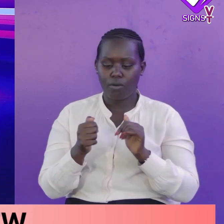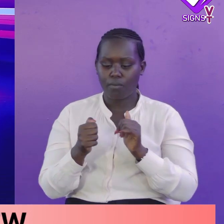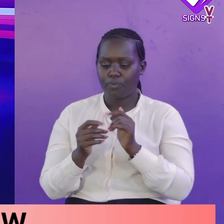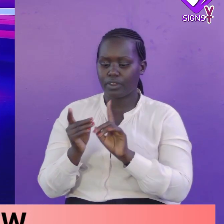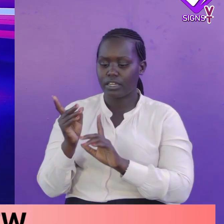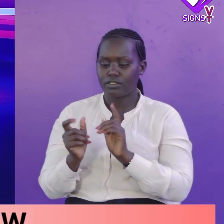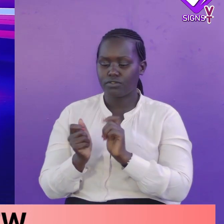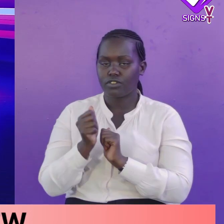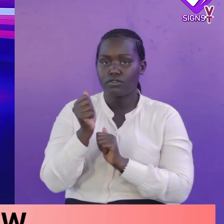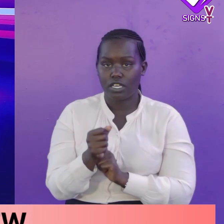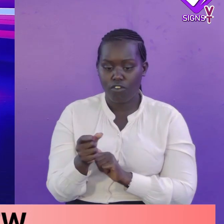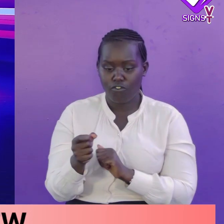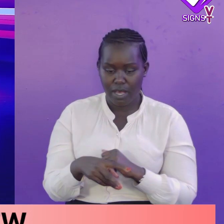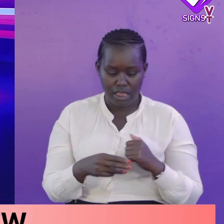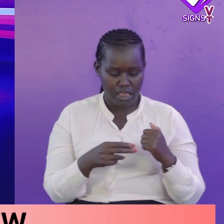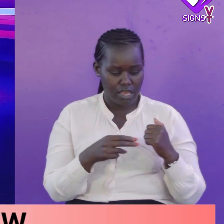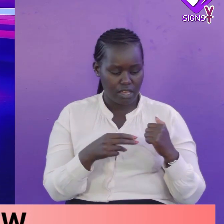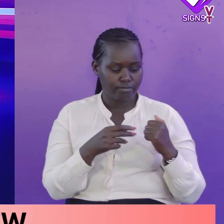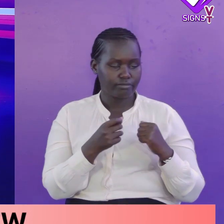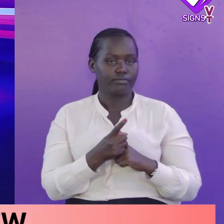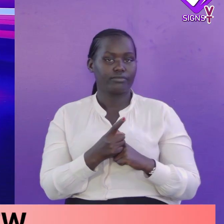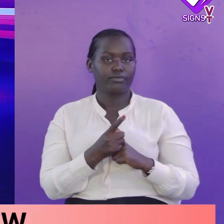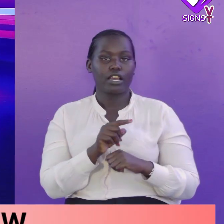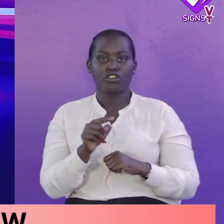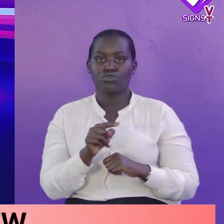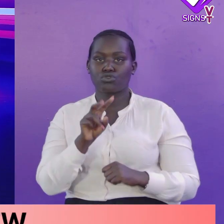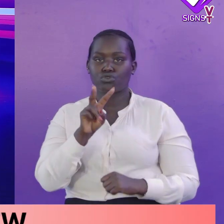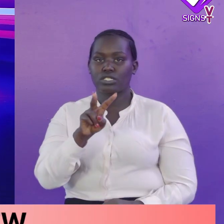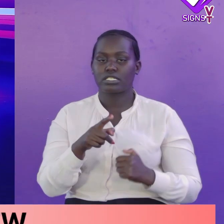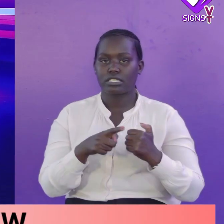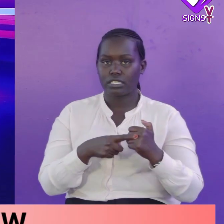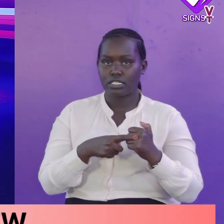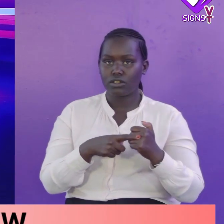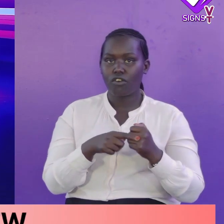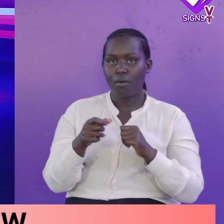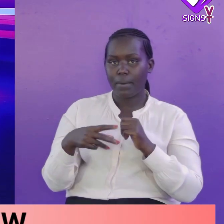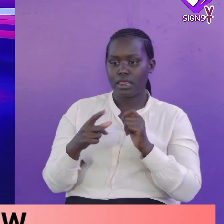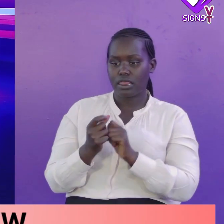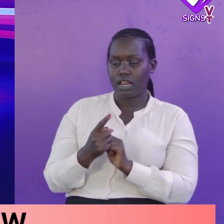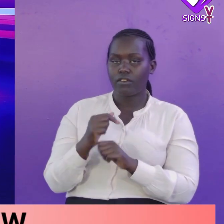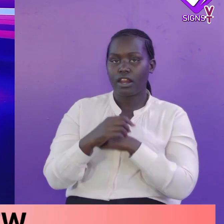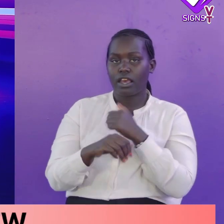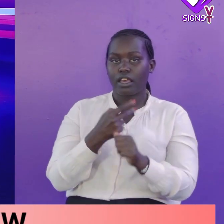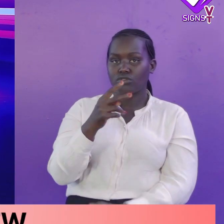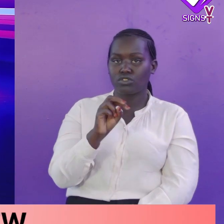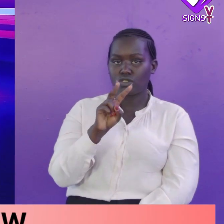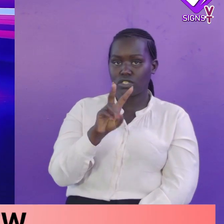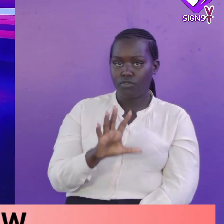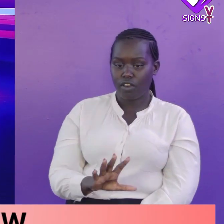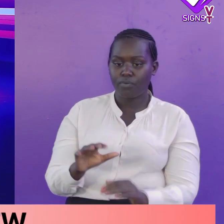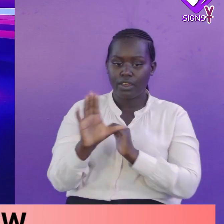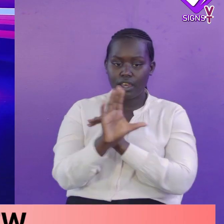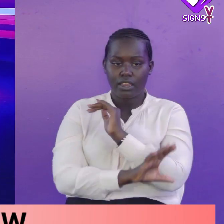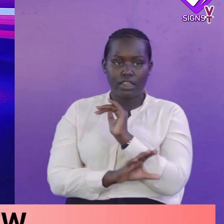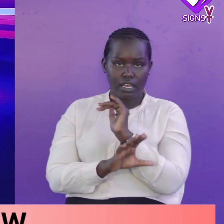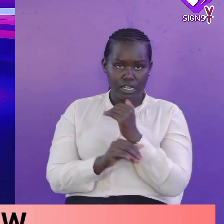of November to the 26th of November 2025. The country has assembled a